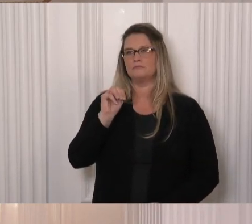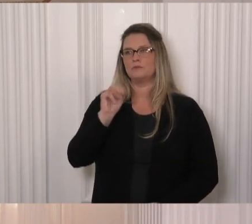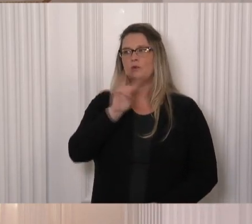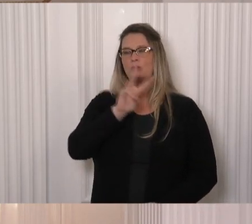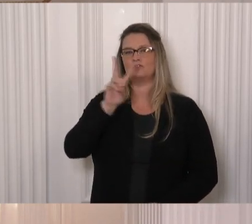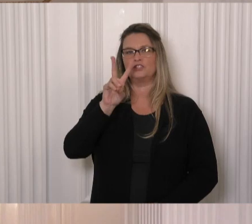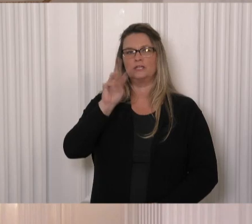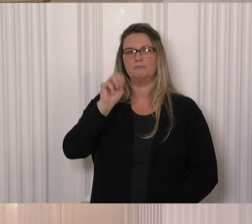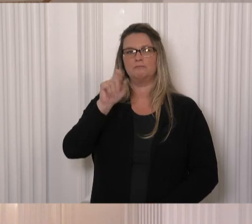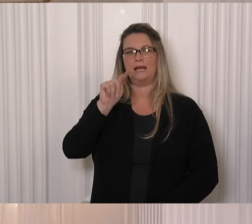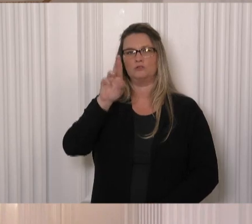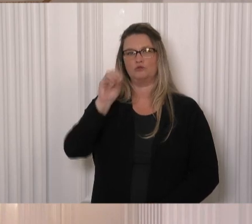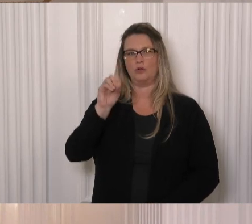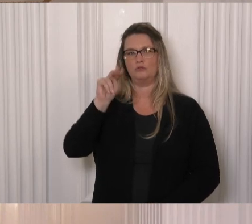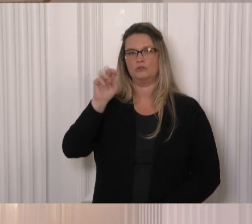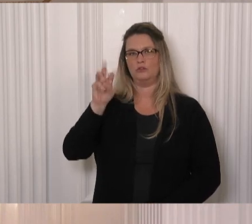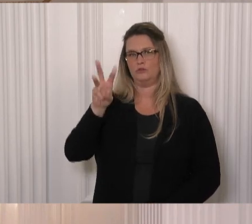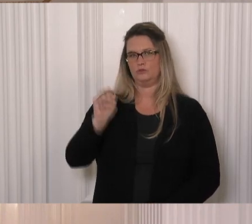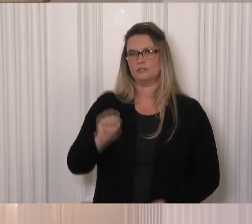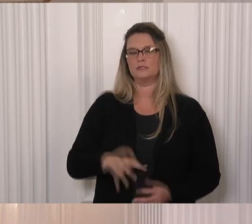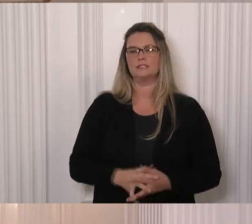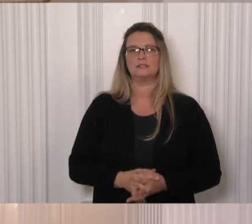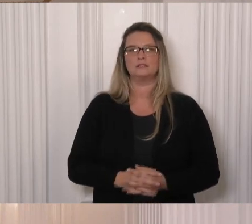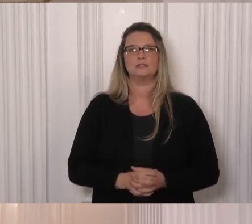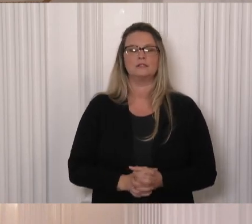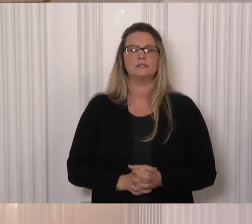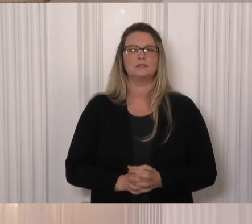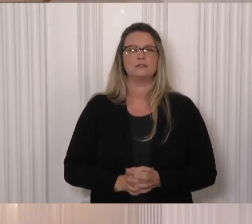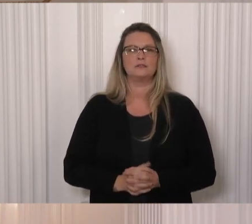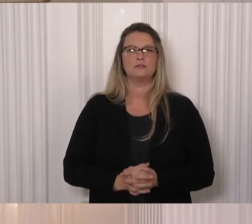News. Hi, Governor, and everybody.